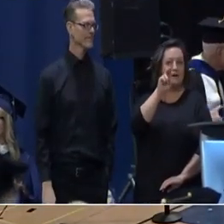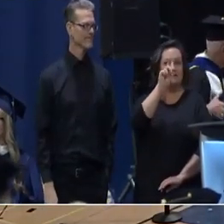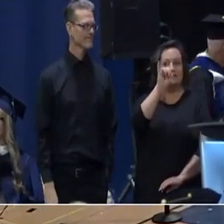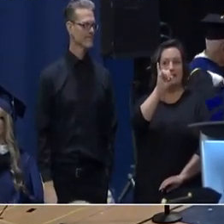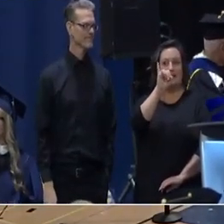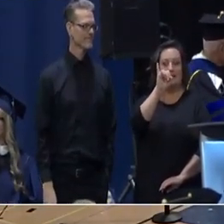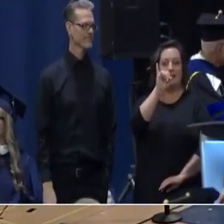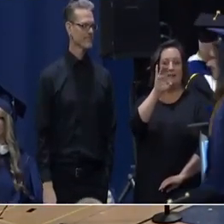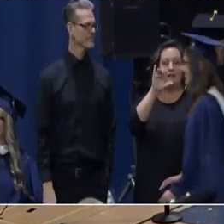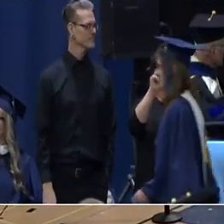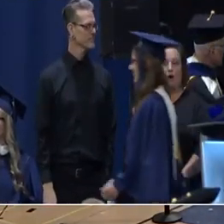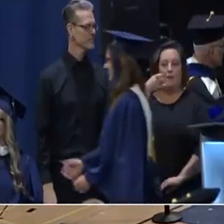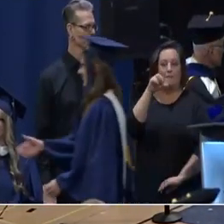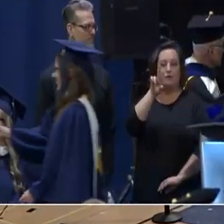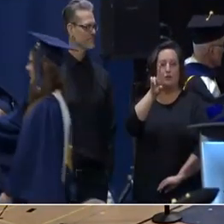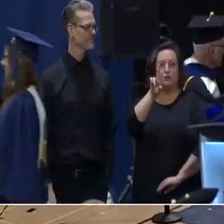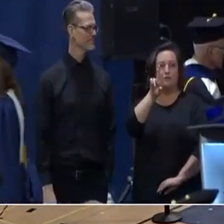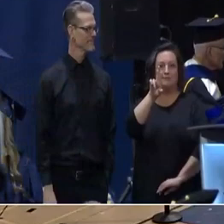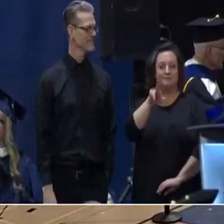Mercedes Carpenter.